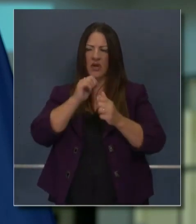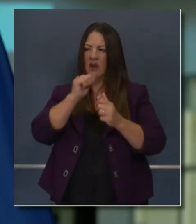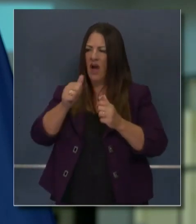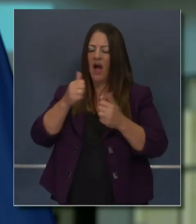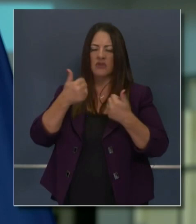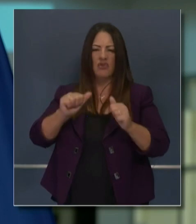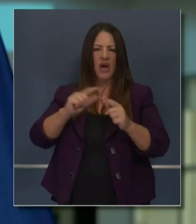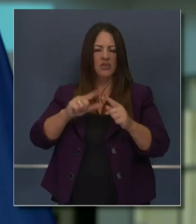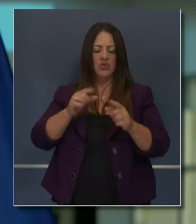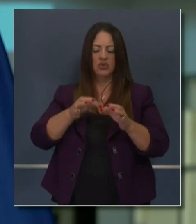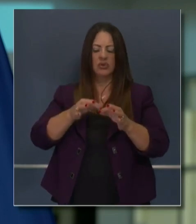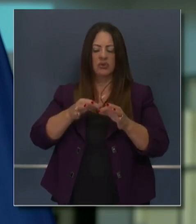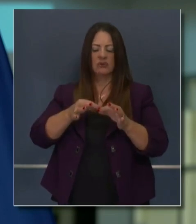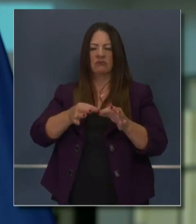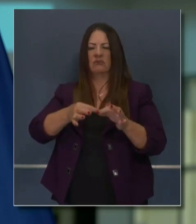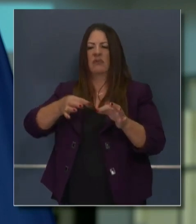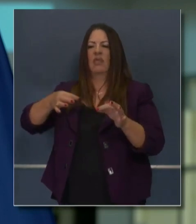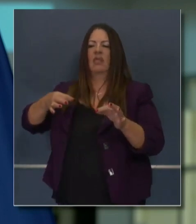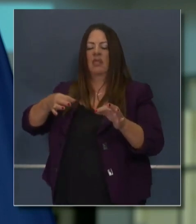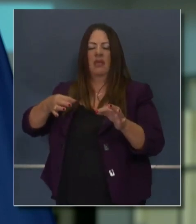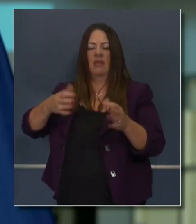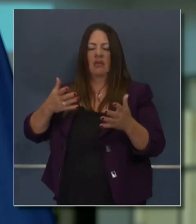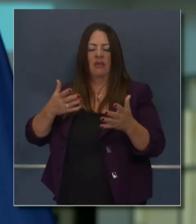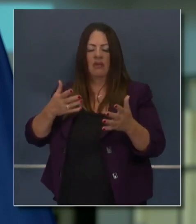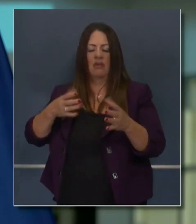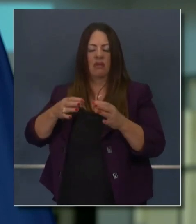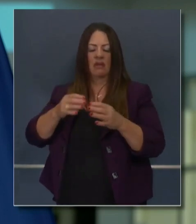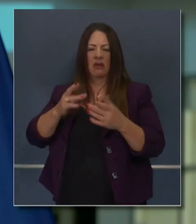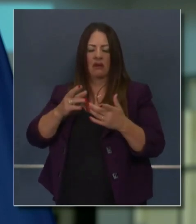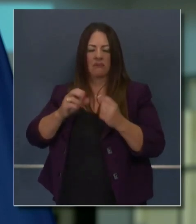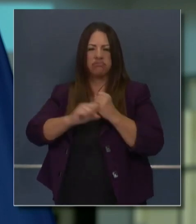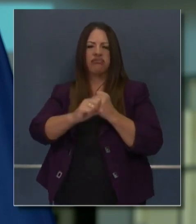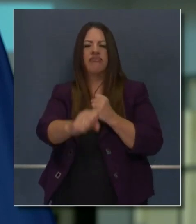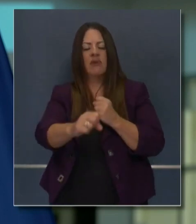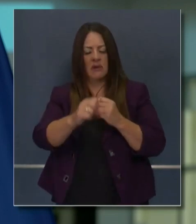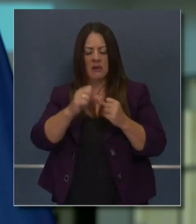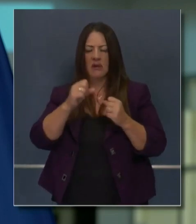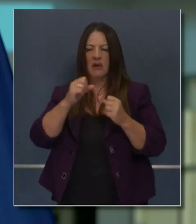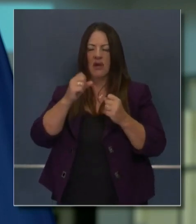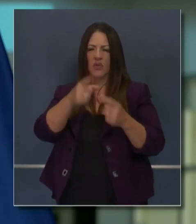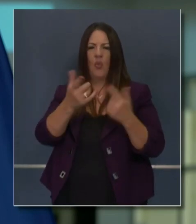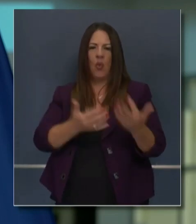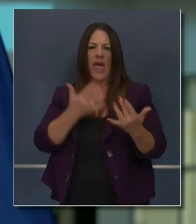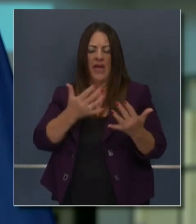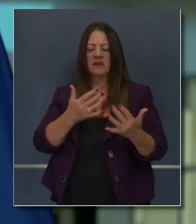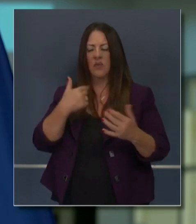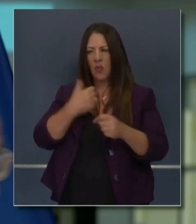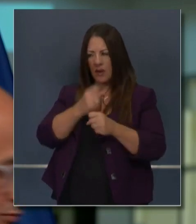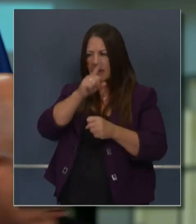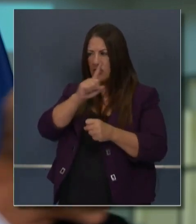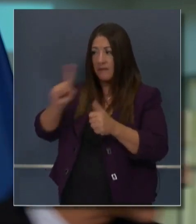we expect and plan to be when those first doses of vaccine arrive to California.